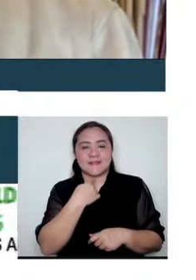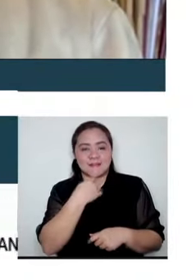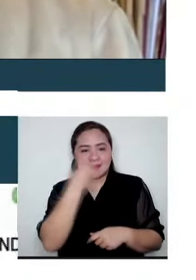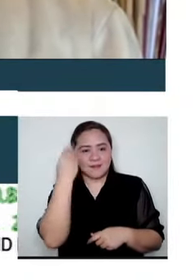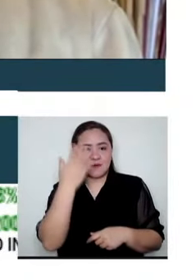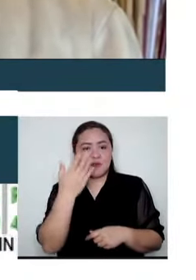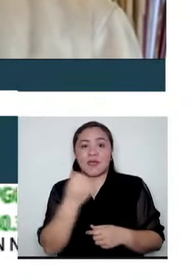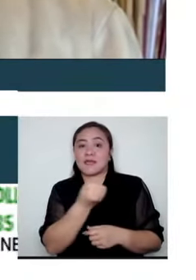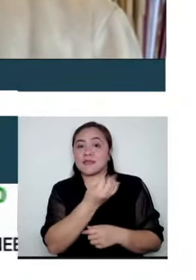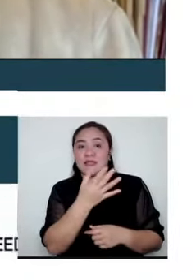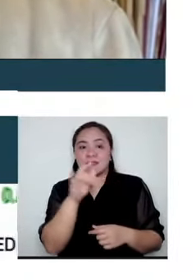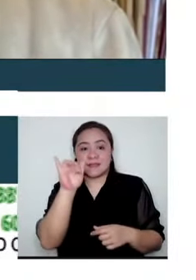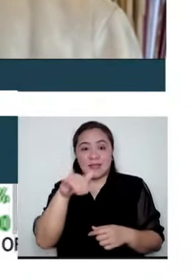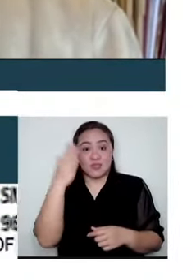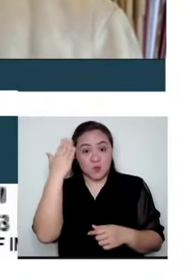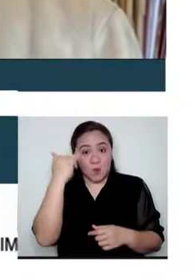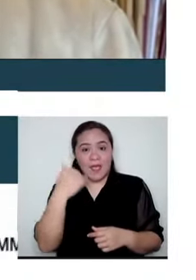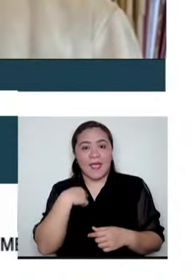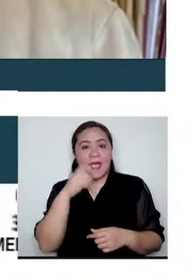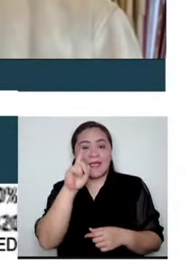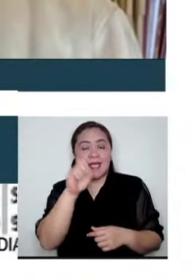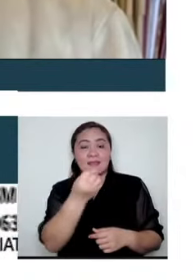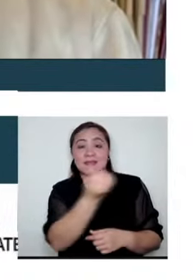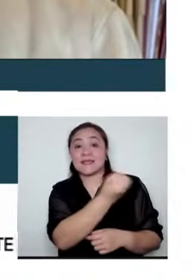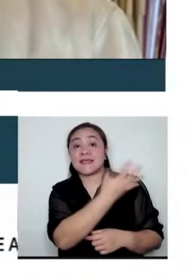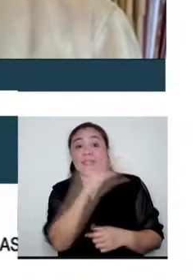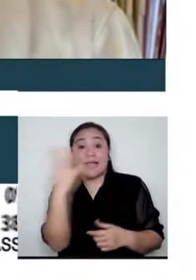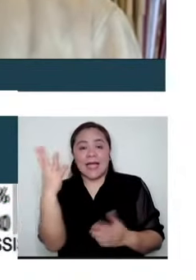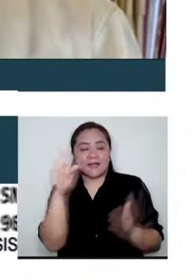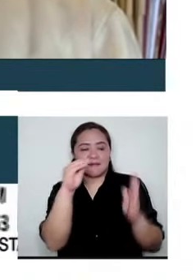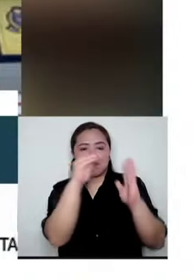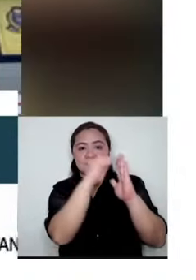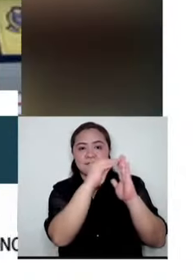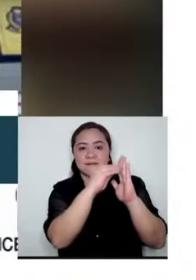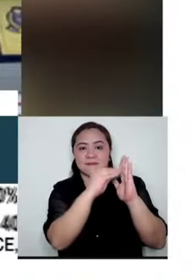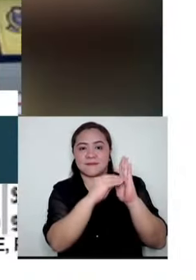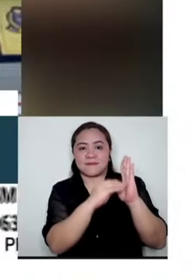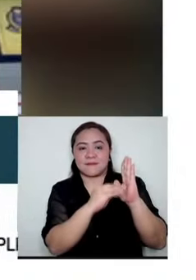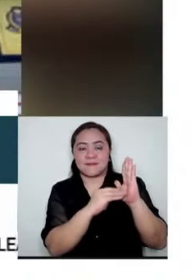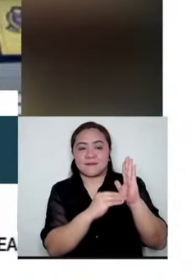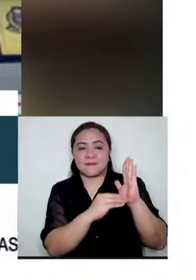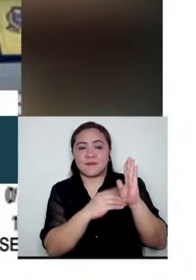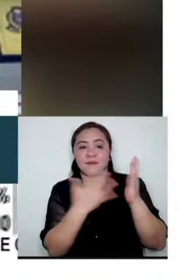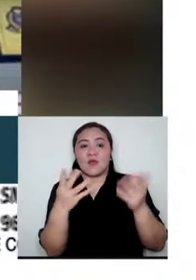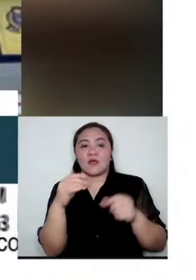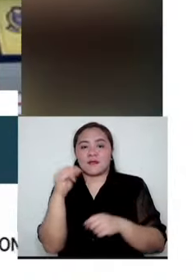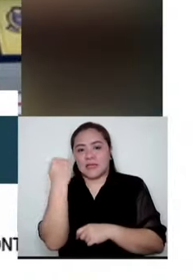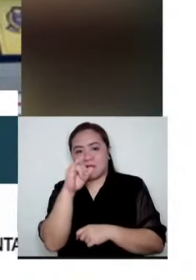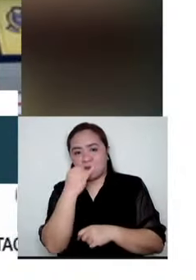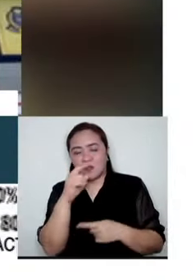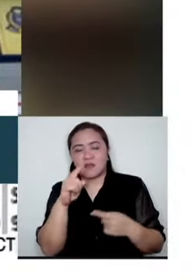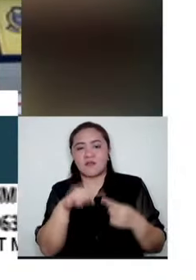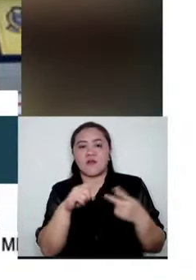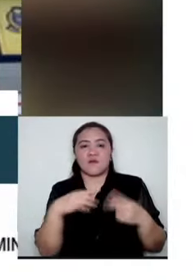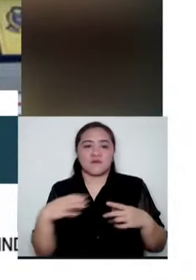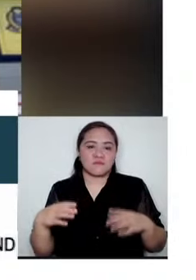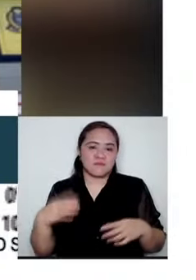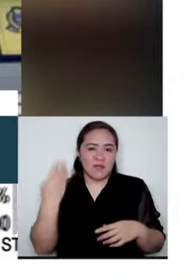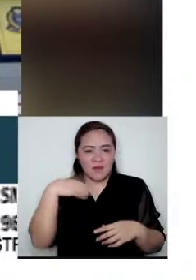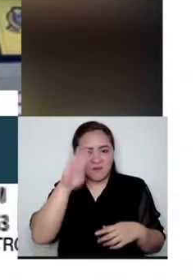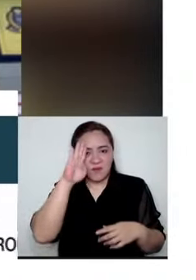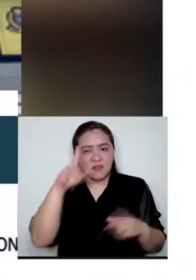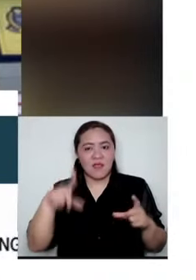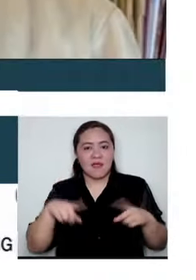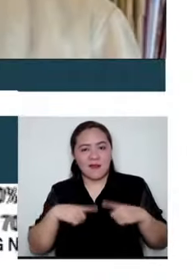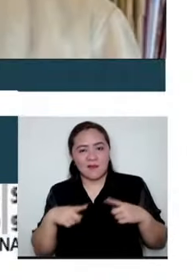many were allotted to Iloilo, to Cagayan de Oro, to Santa Rosa Laguna, to Cavite, etc., etc.? So parang